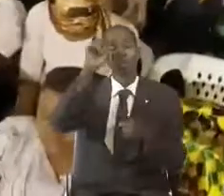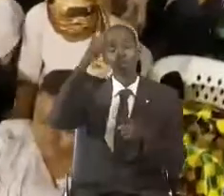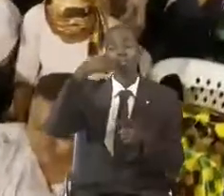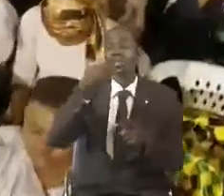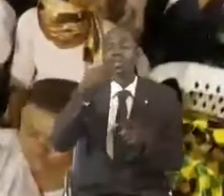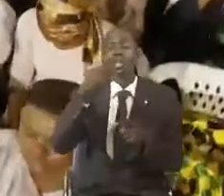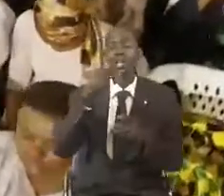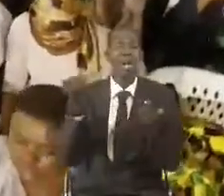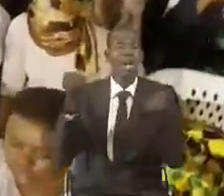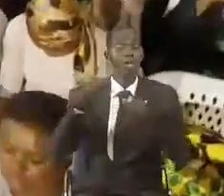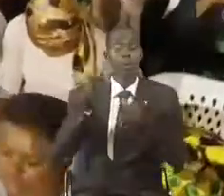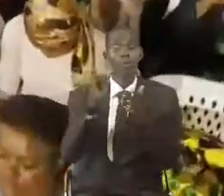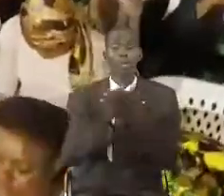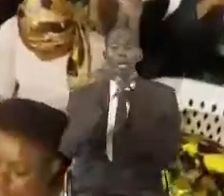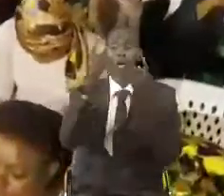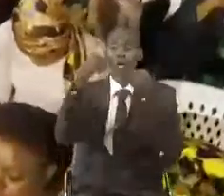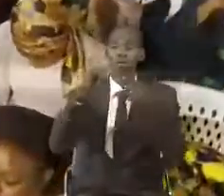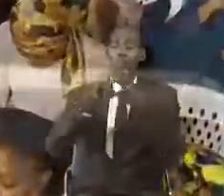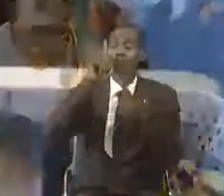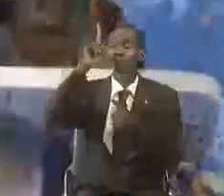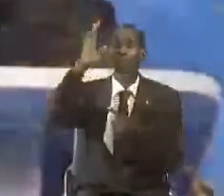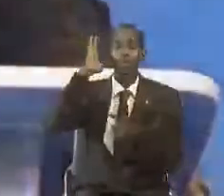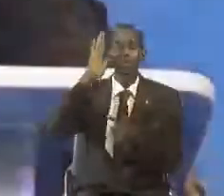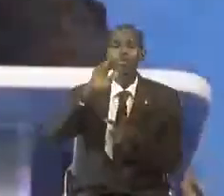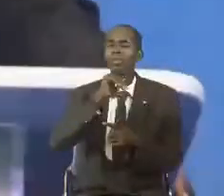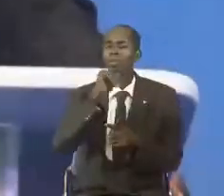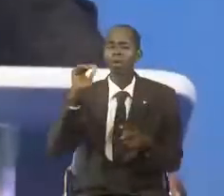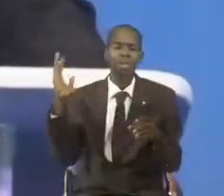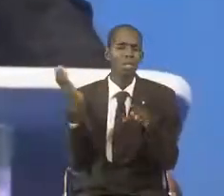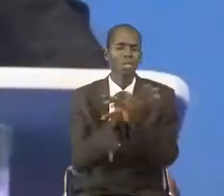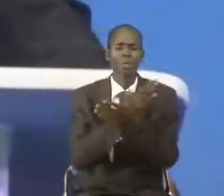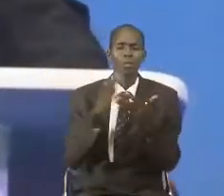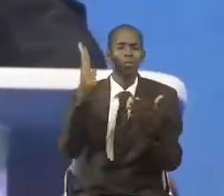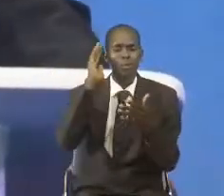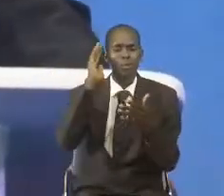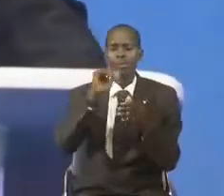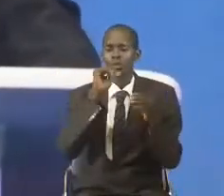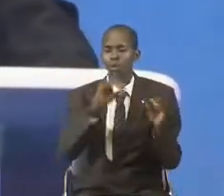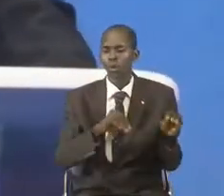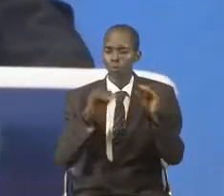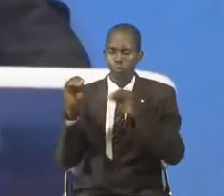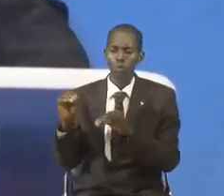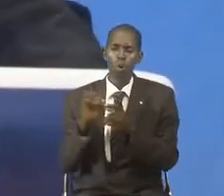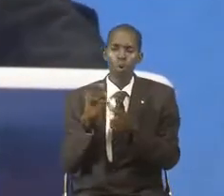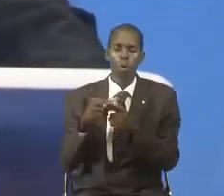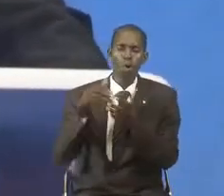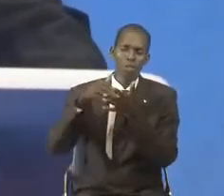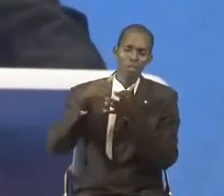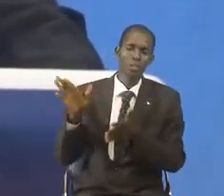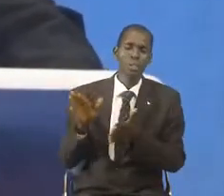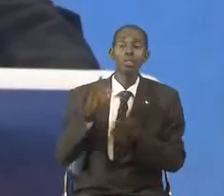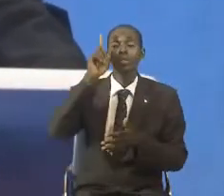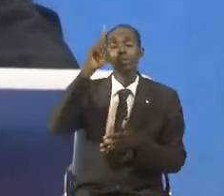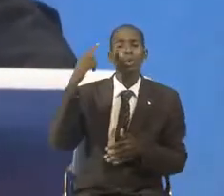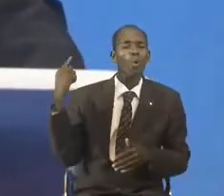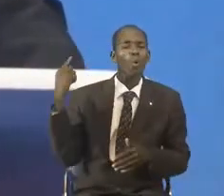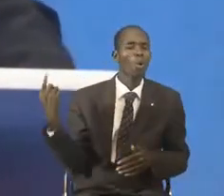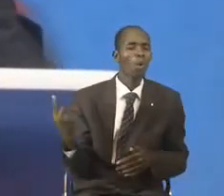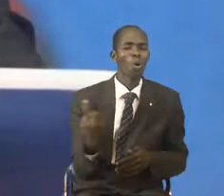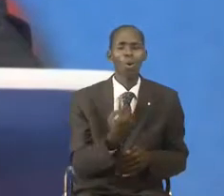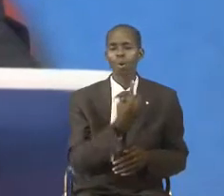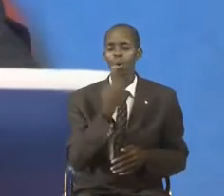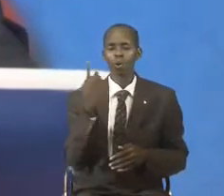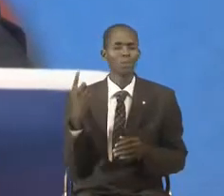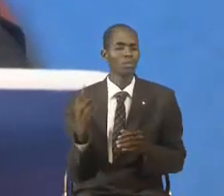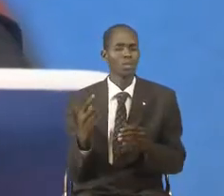come. And you said, anyone who comes, you will not cast away, you will not push away, you